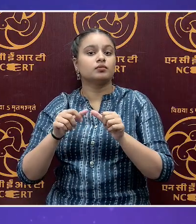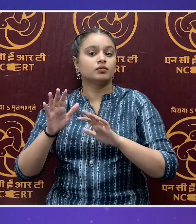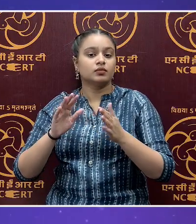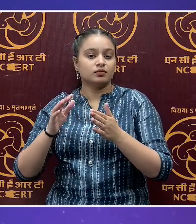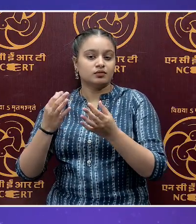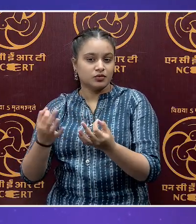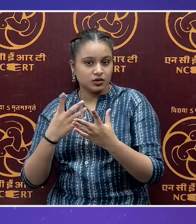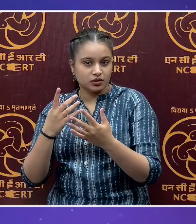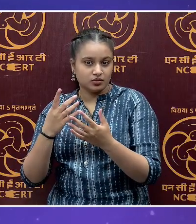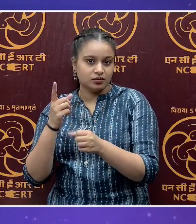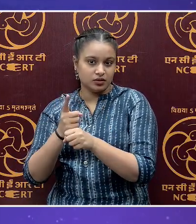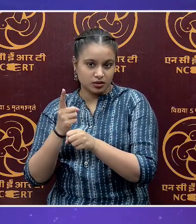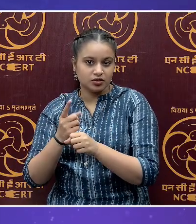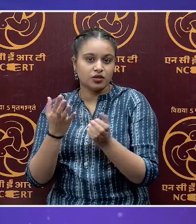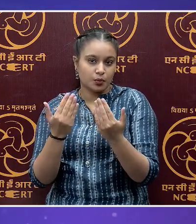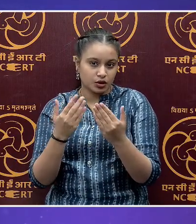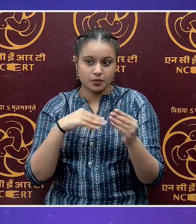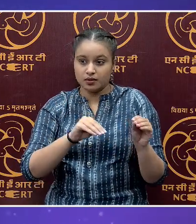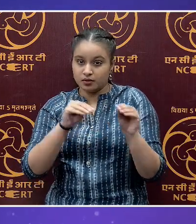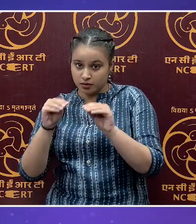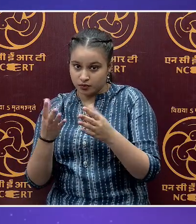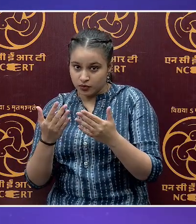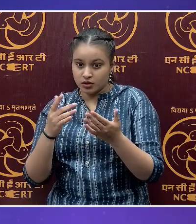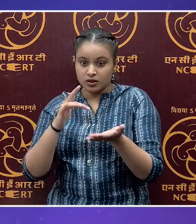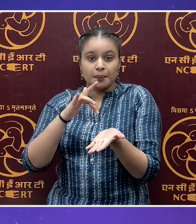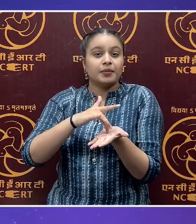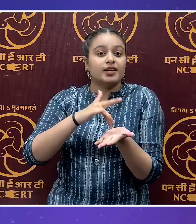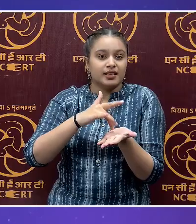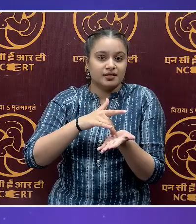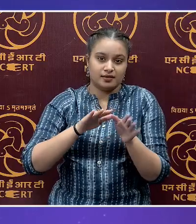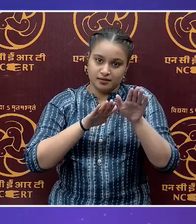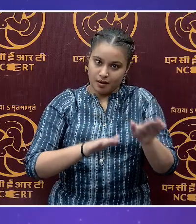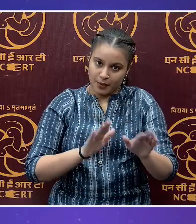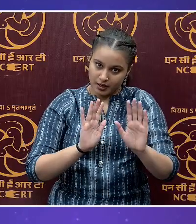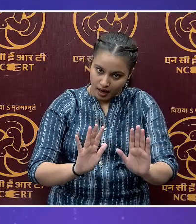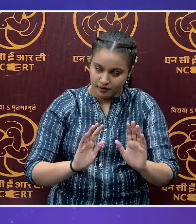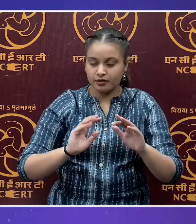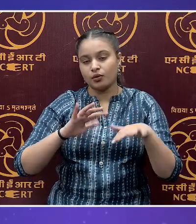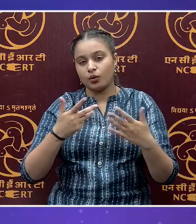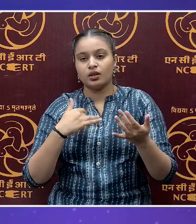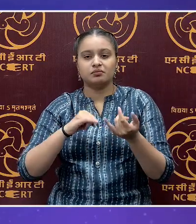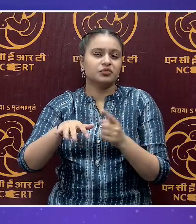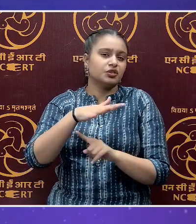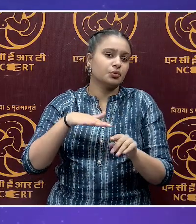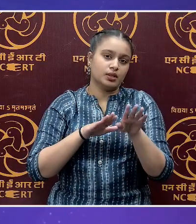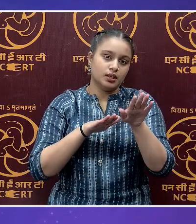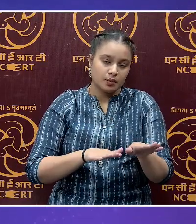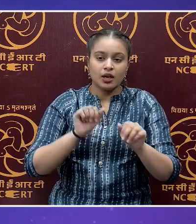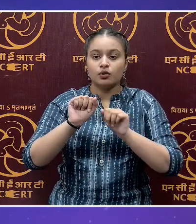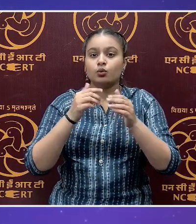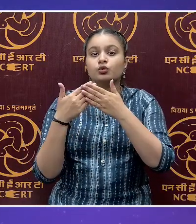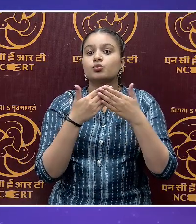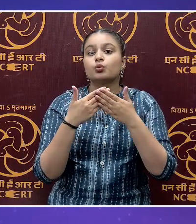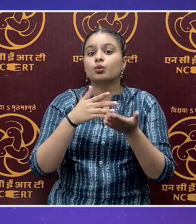educator is possible over there. So that depends on the locations and the situations where they are and the school